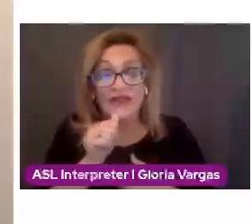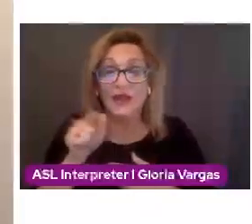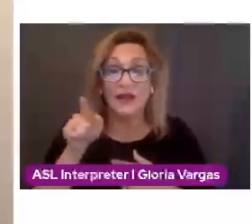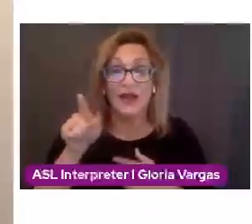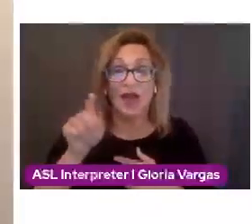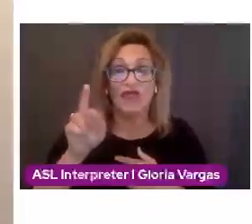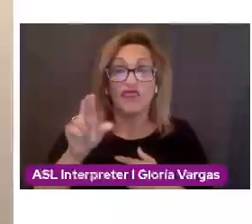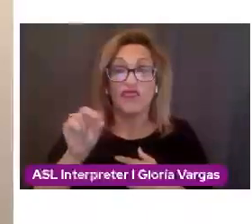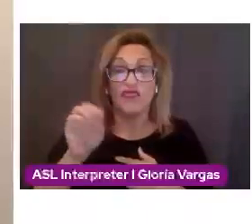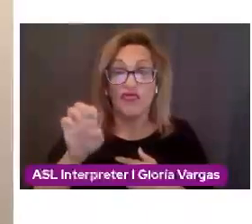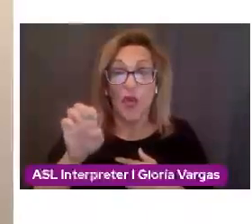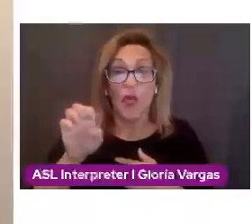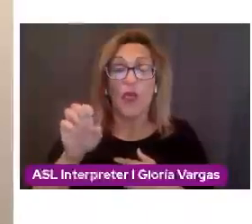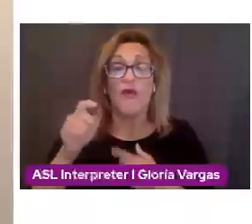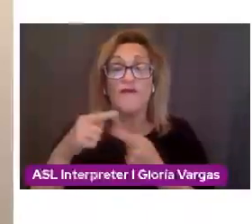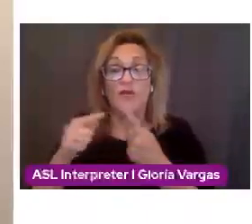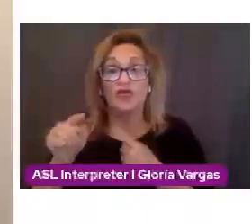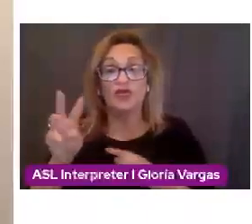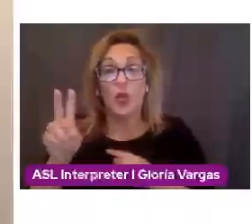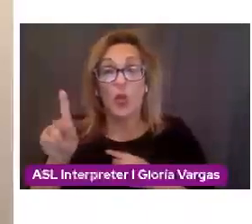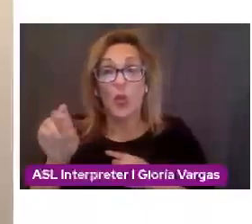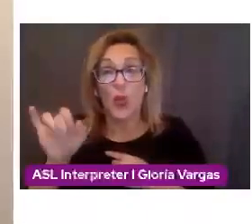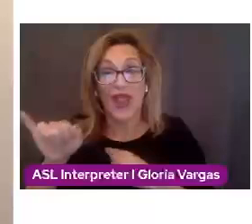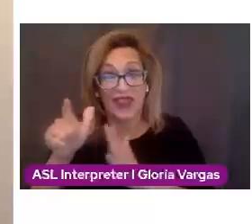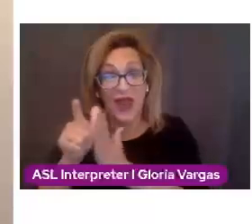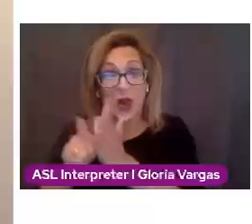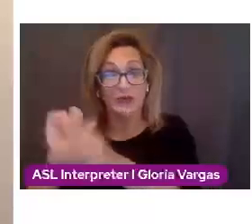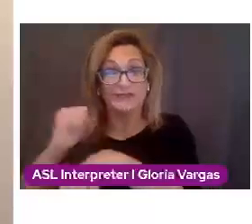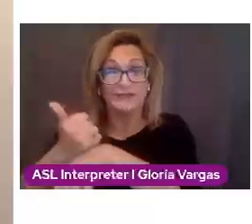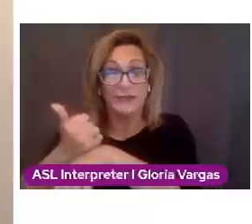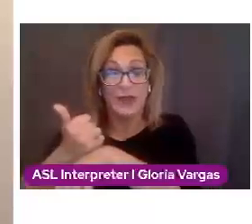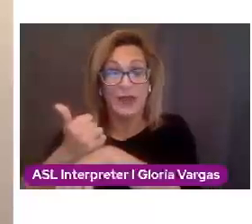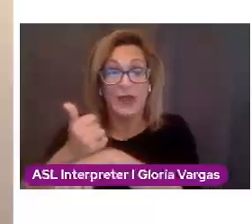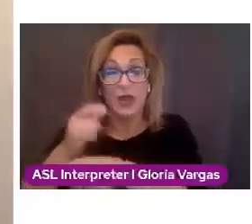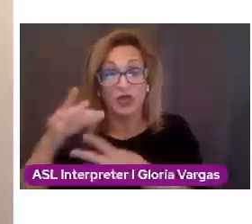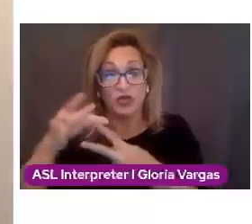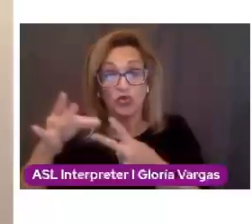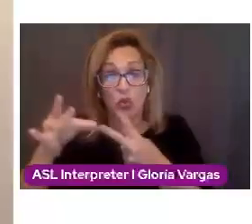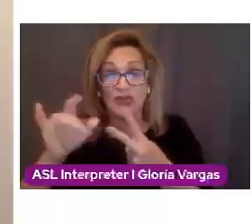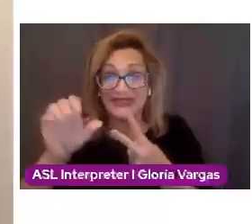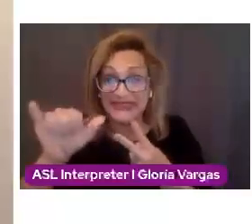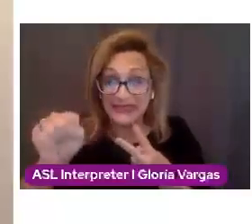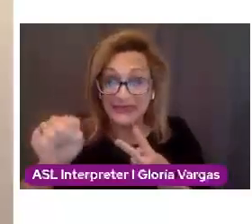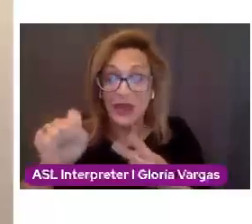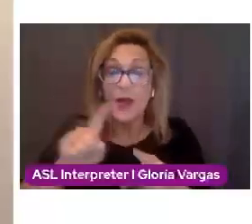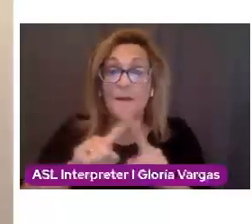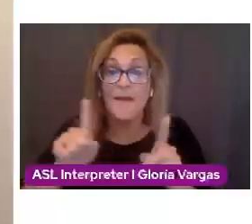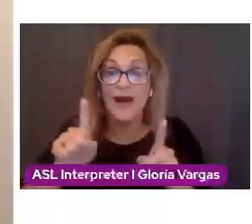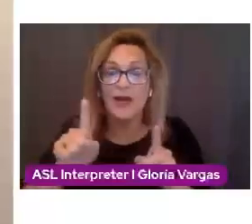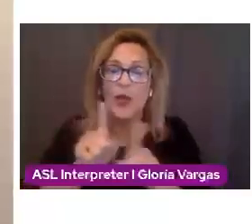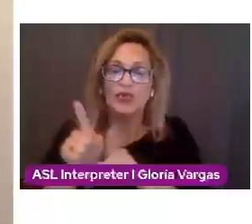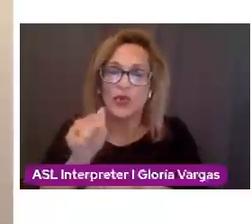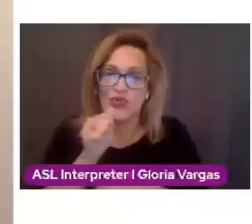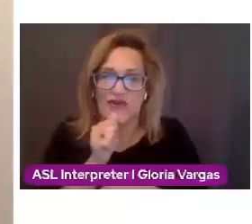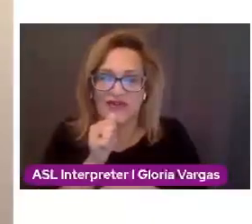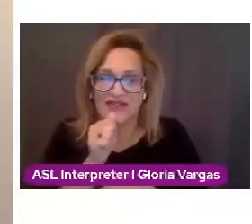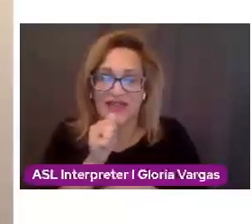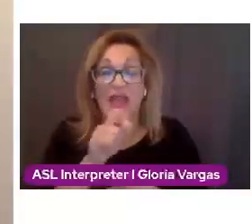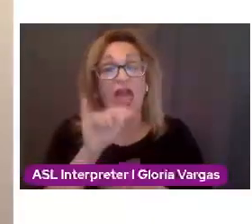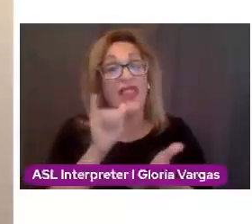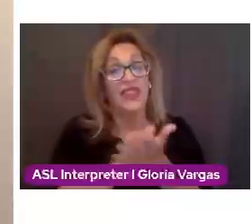was not just the right to choice, but the right to privacy. And that has implications, as Clarence Thomas mentioned in